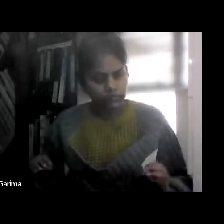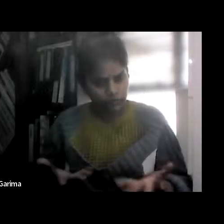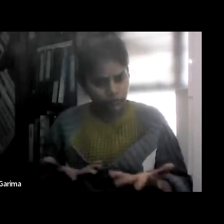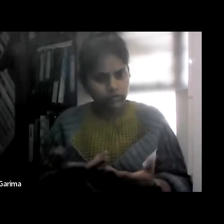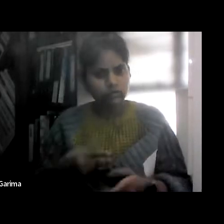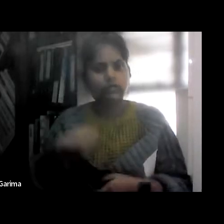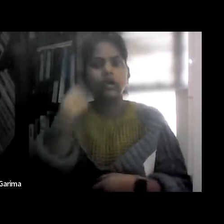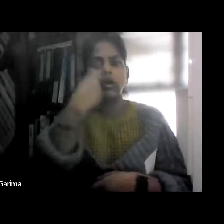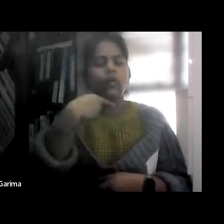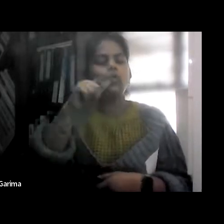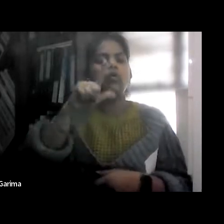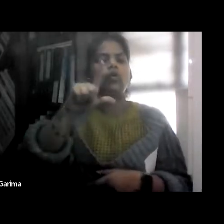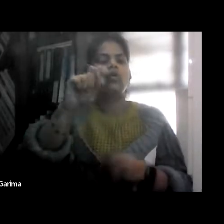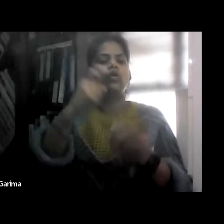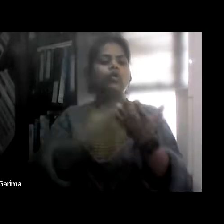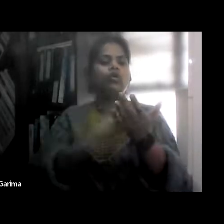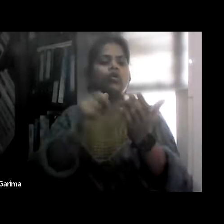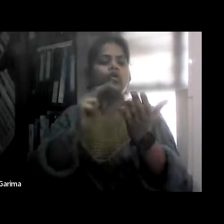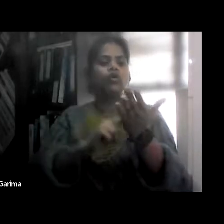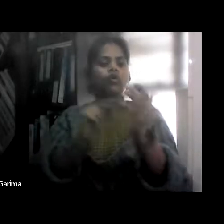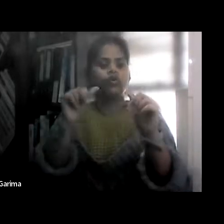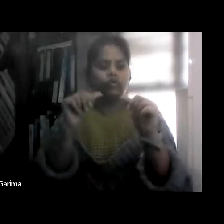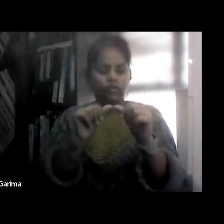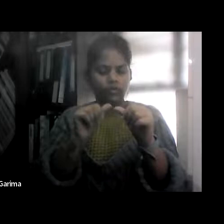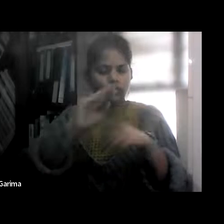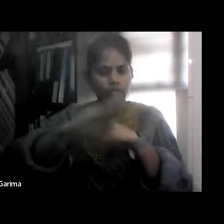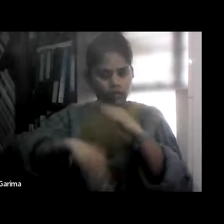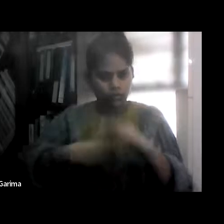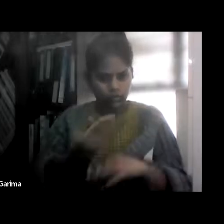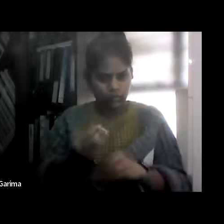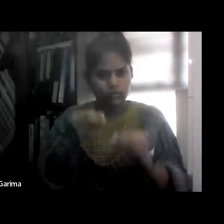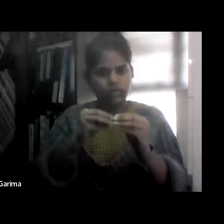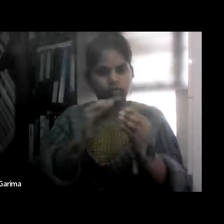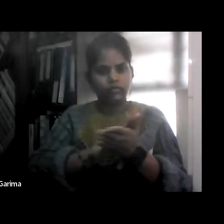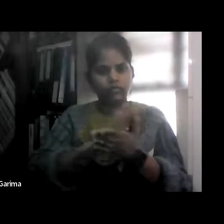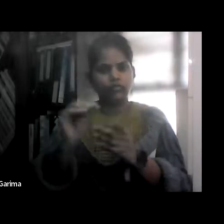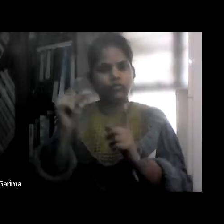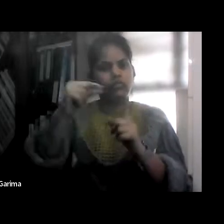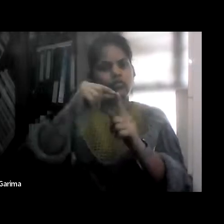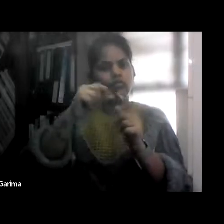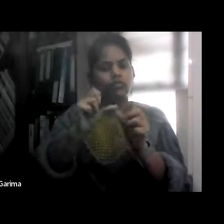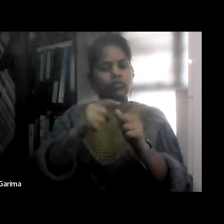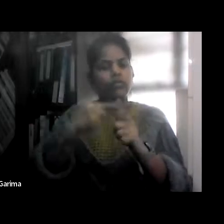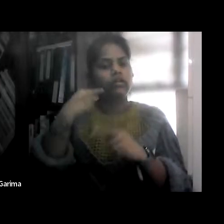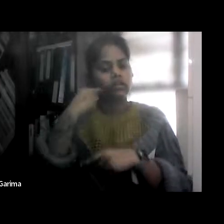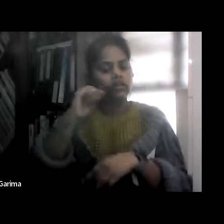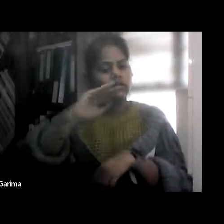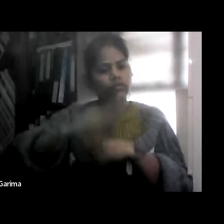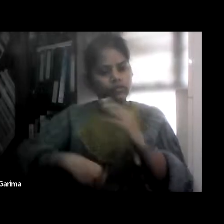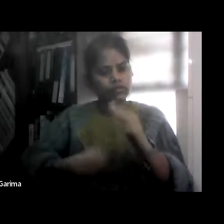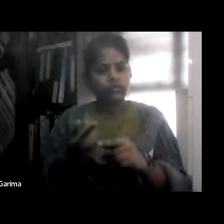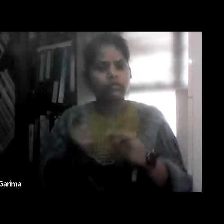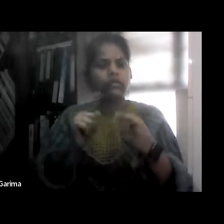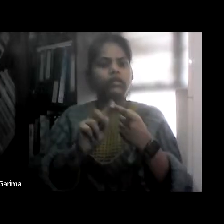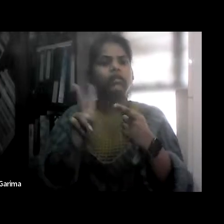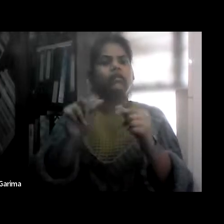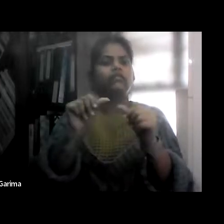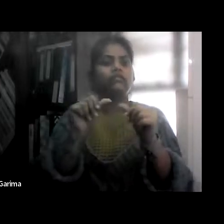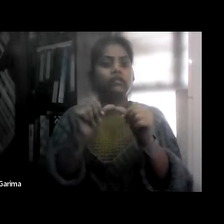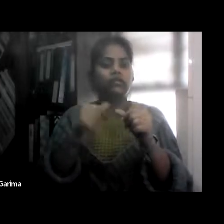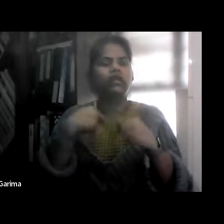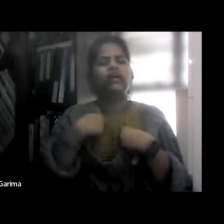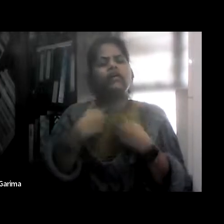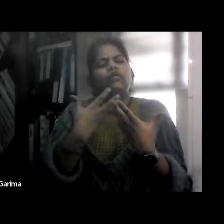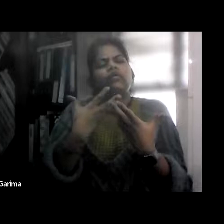Lorna, then we'll take Bhupathi's paper, and finally Eva's paper. And I would like you to put the questions